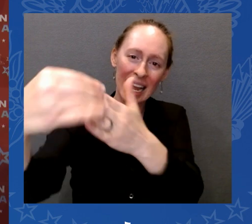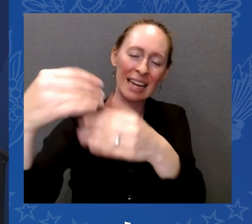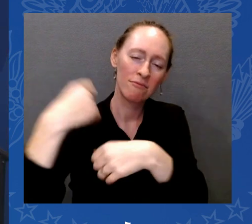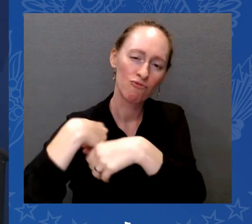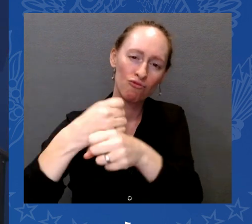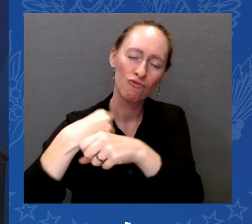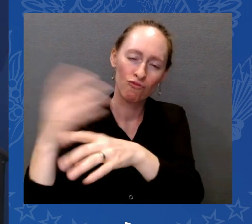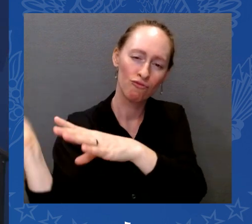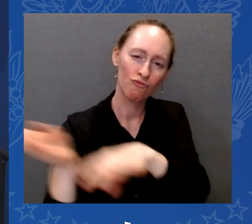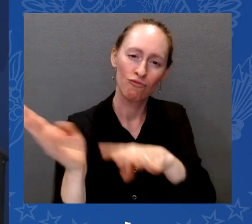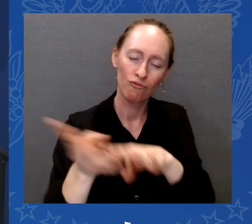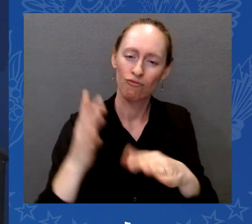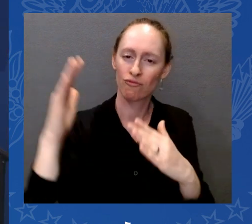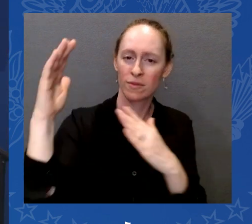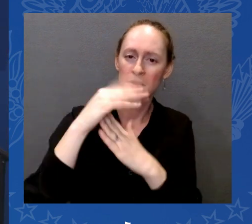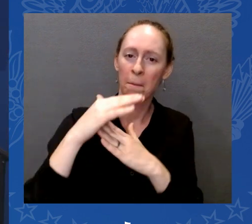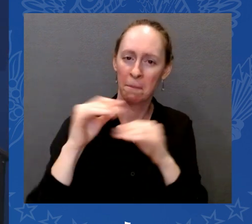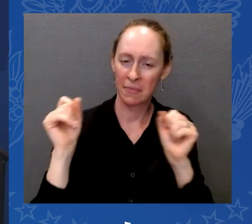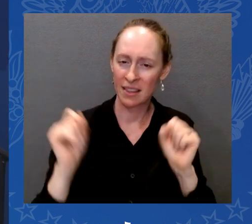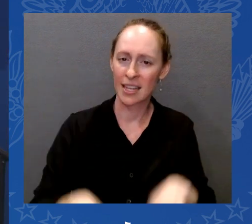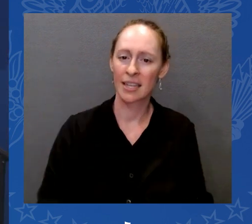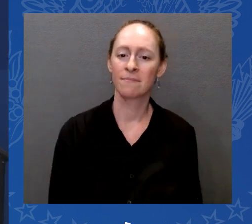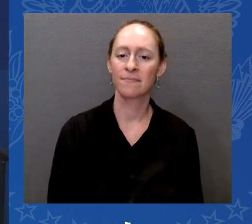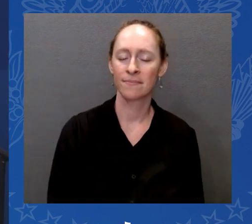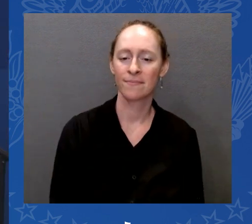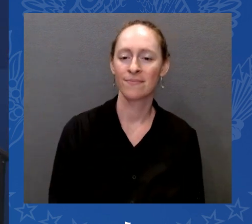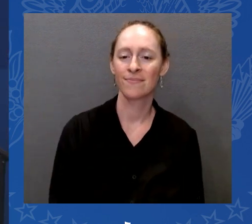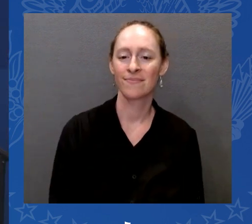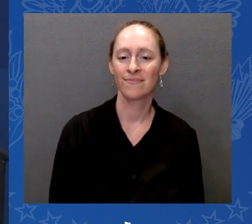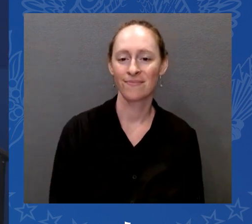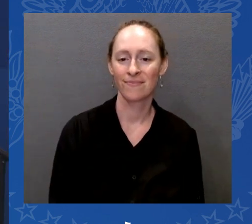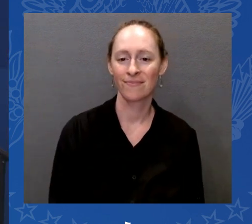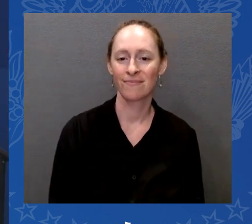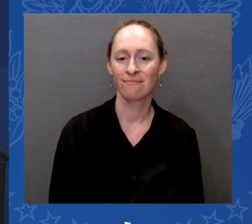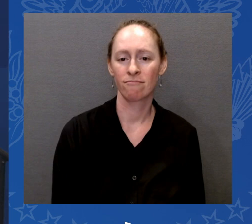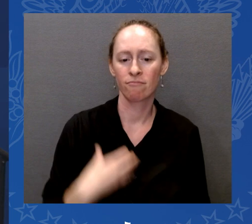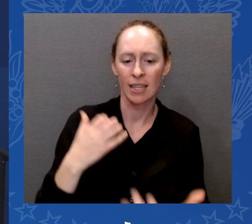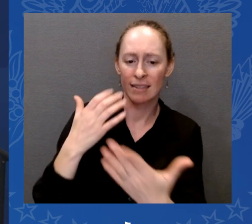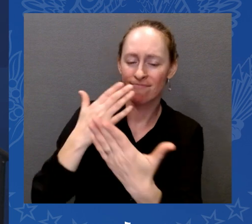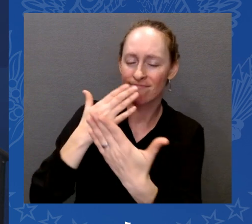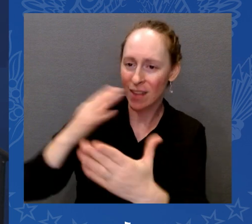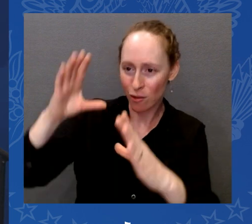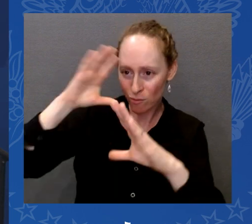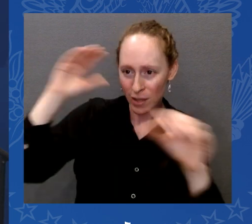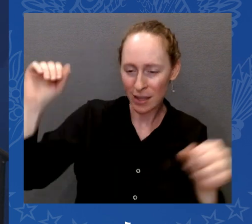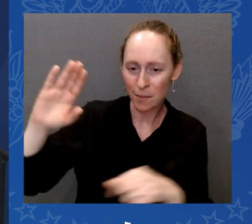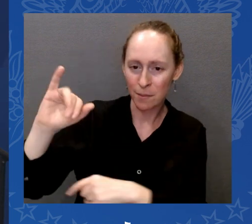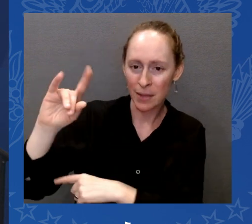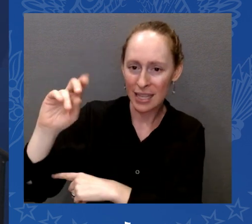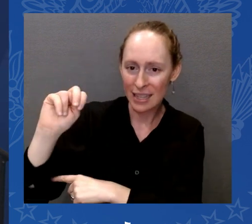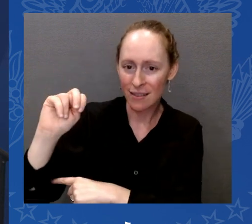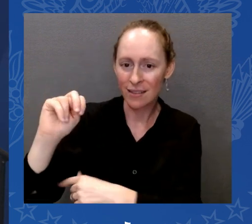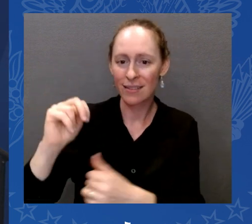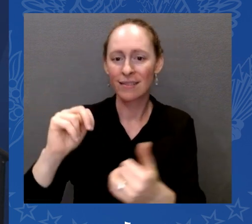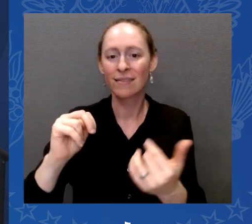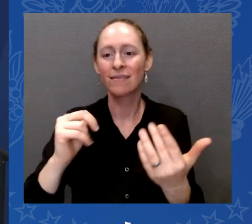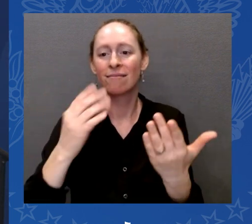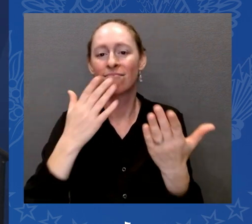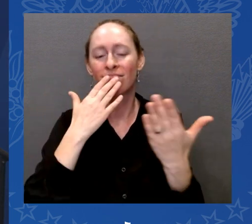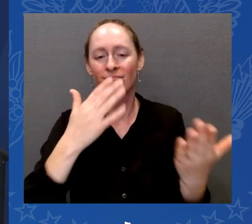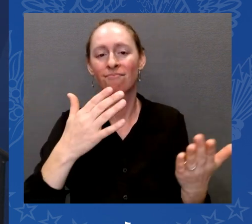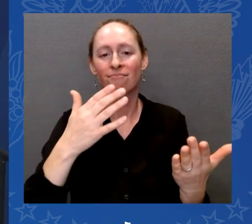We are grateful to President Biden, Commerce Secretary Gina Raimondo, Senator Schumer, Senator